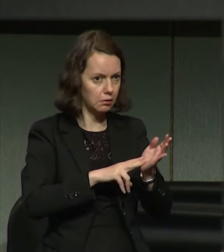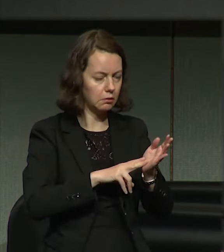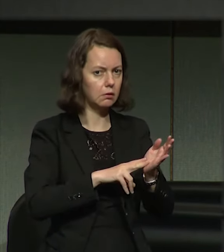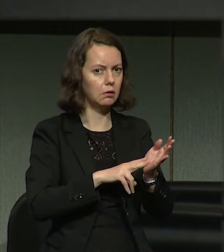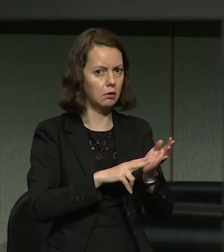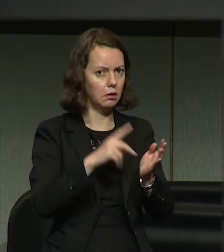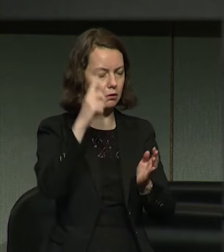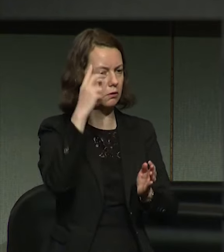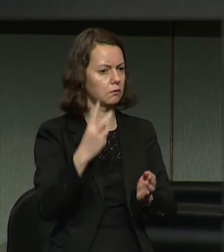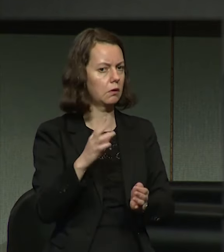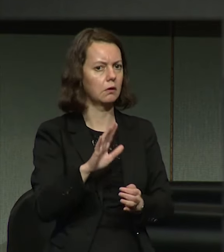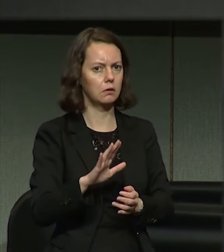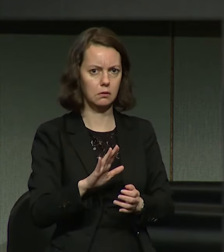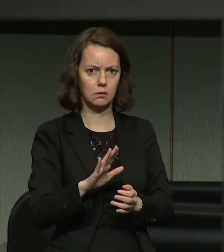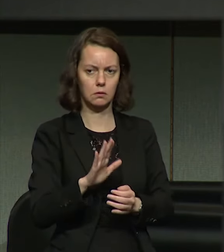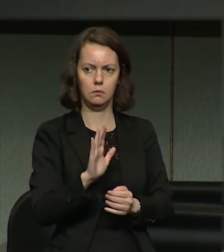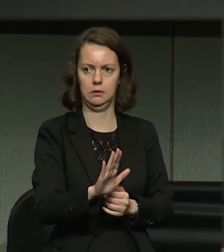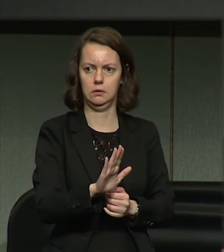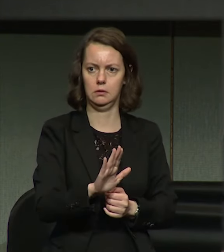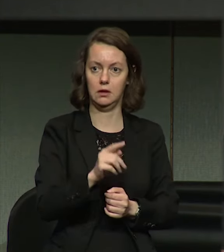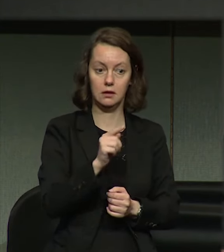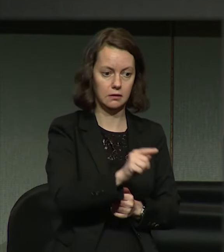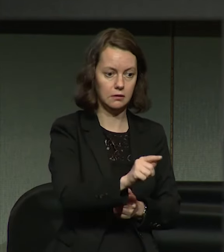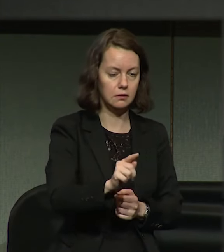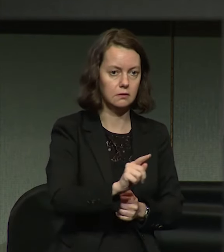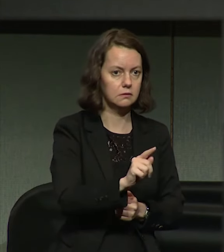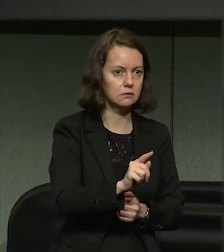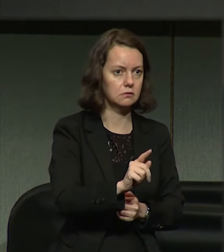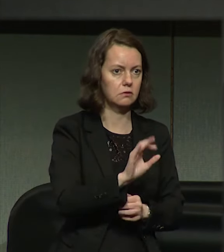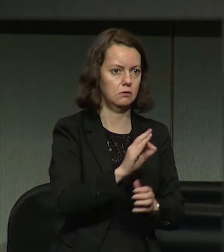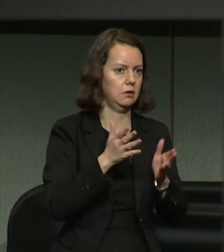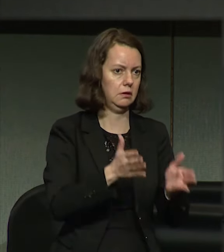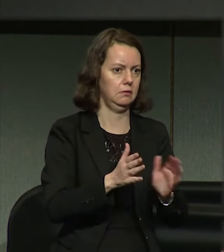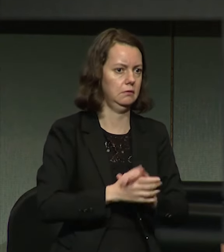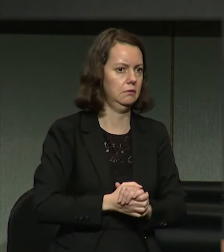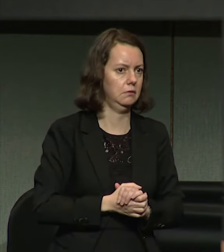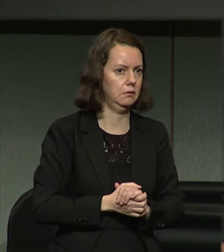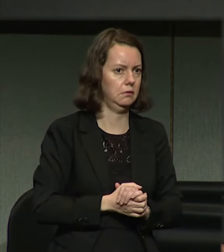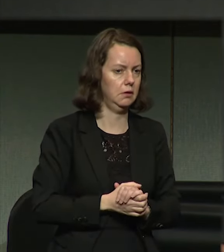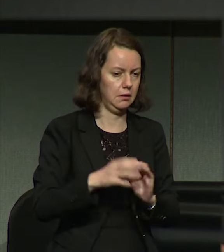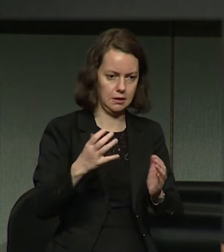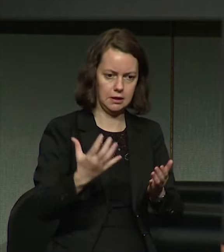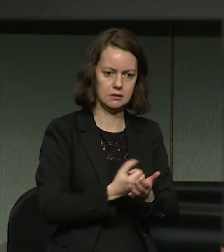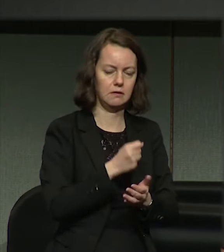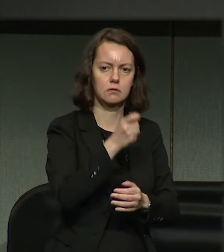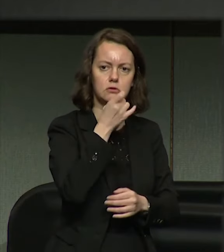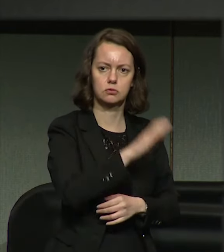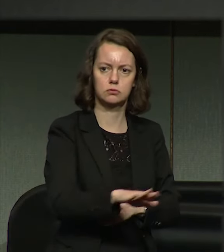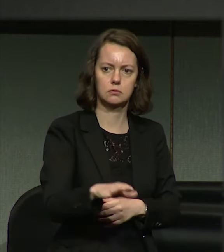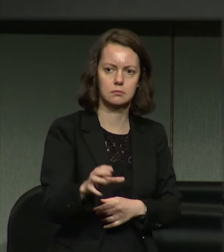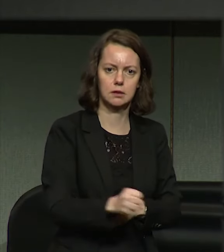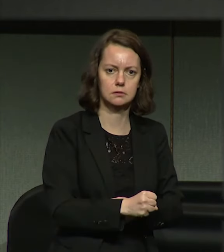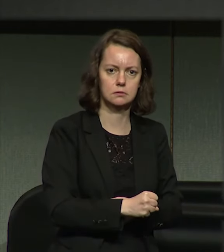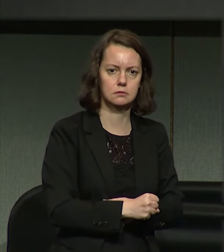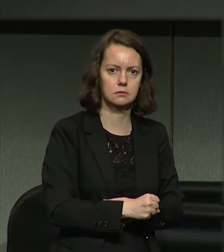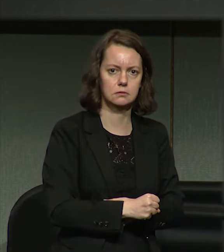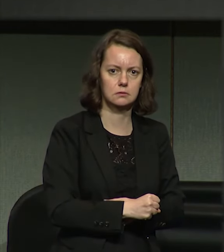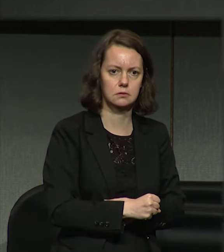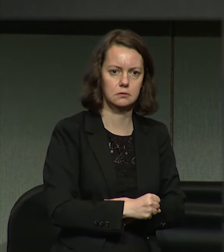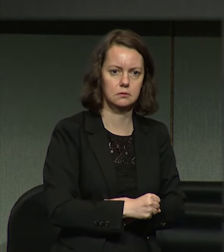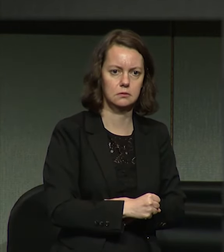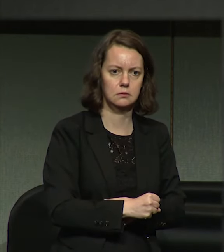we would say this: we need to make this right and get that child away from harm. And then if we reconnect with a positive sense